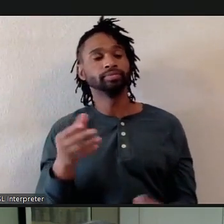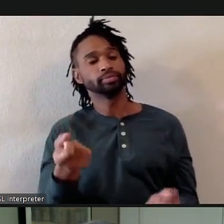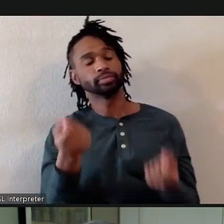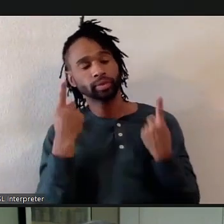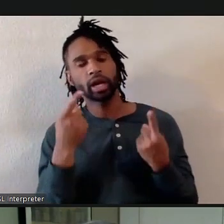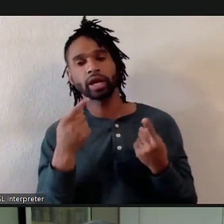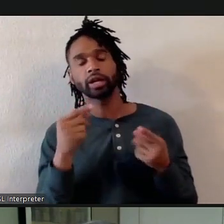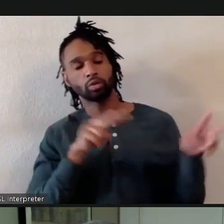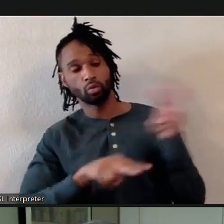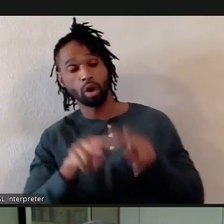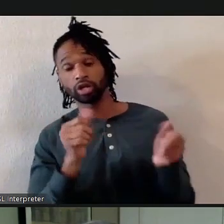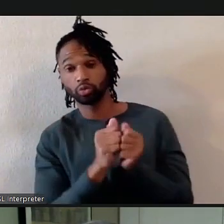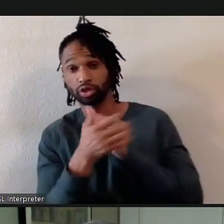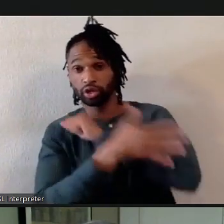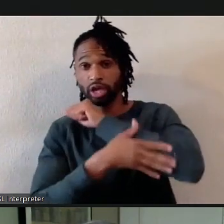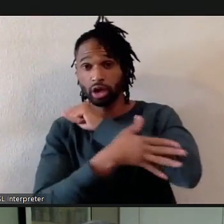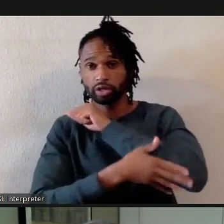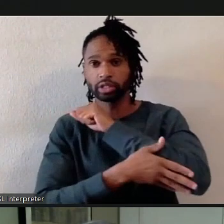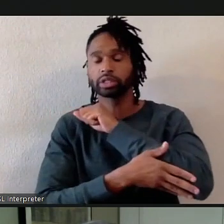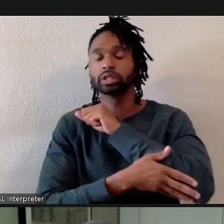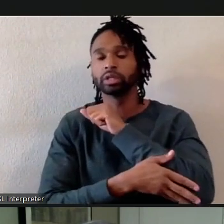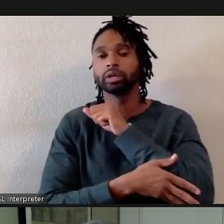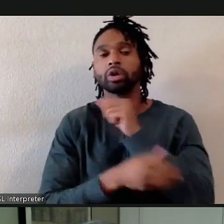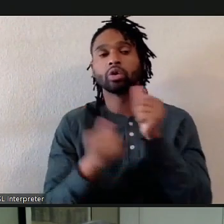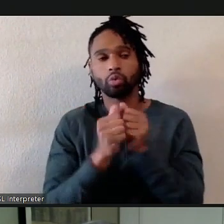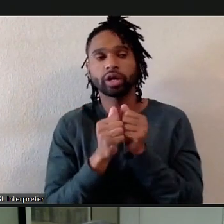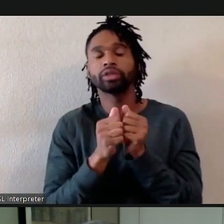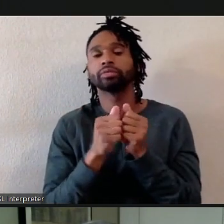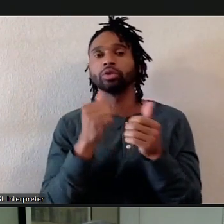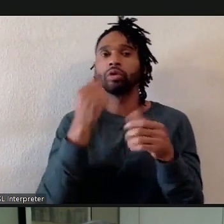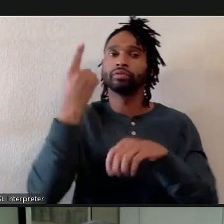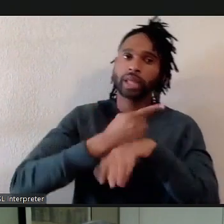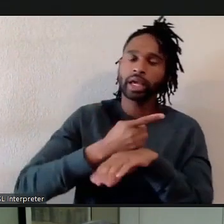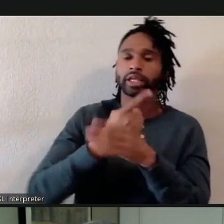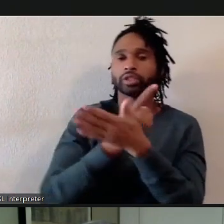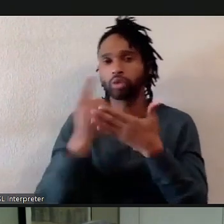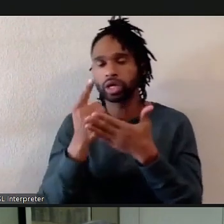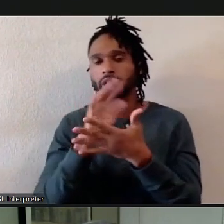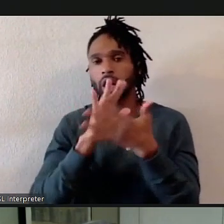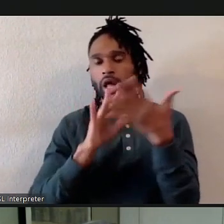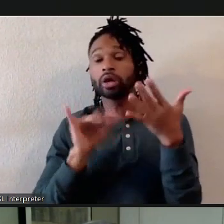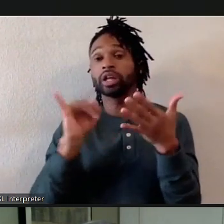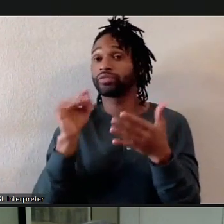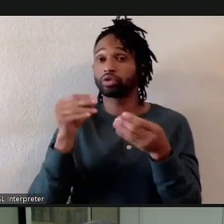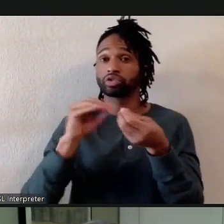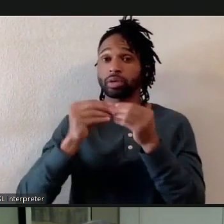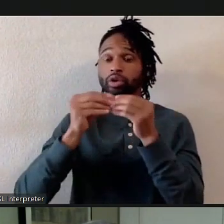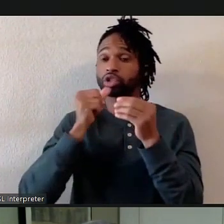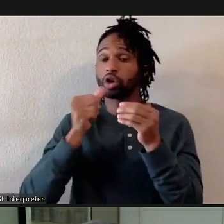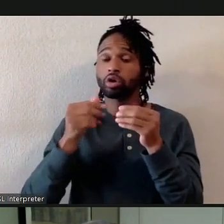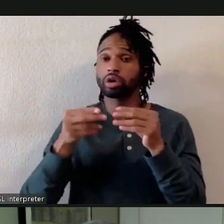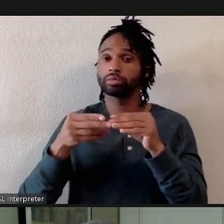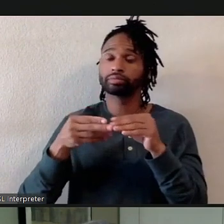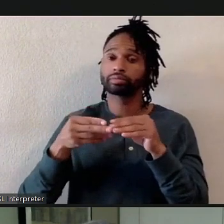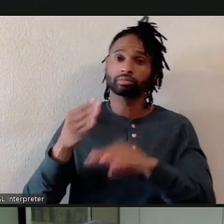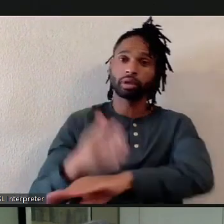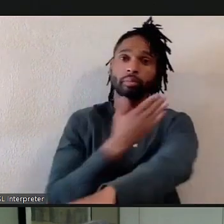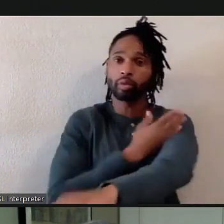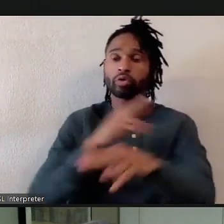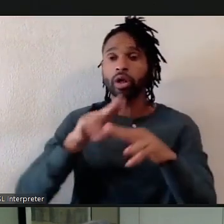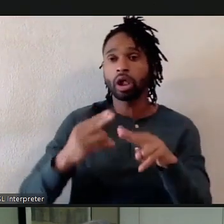with them over their subsequent days to weeks. And if the numbers aren't improving, the state will move them into stay at